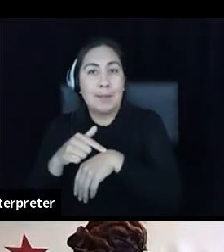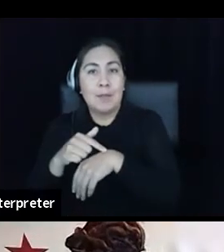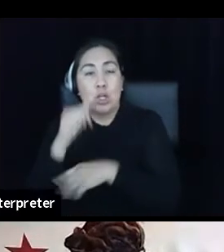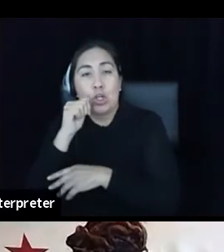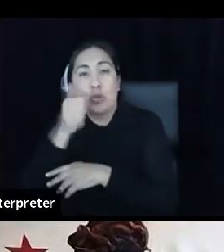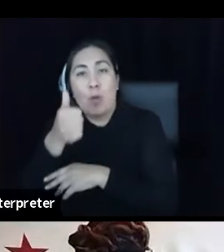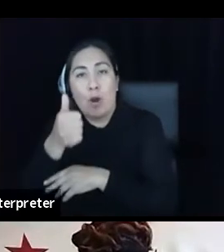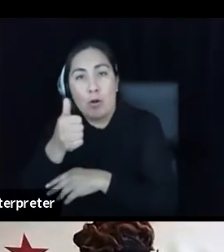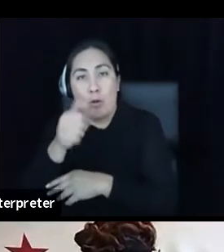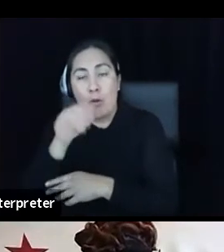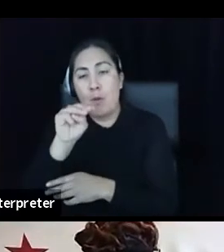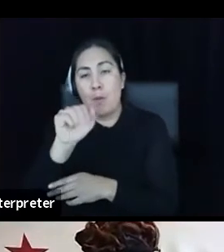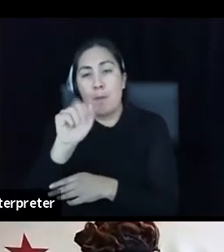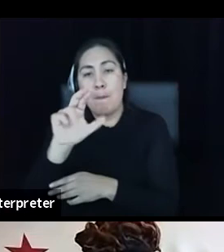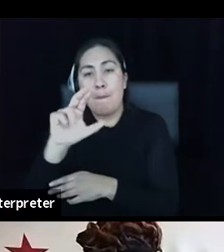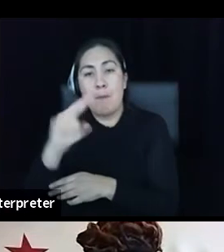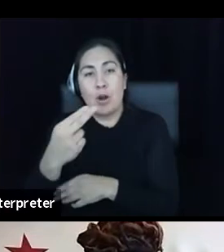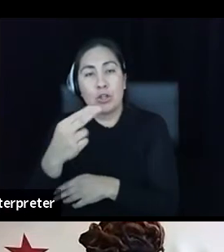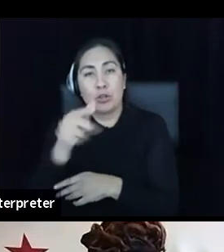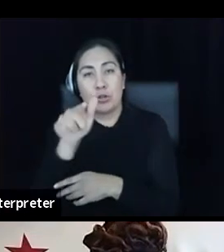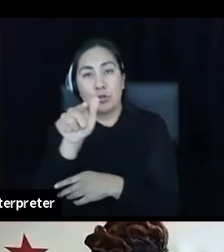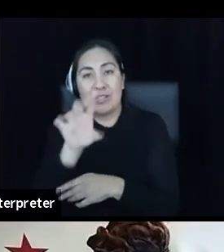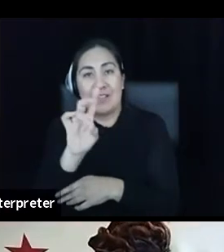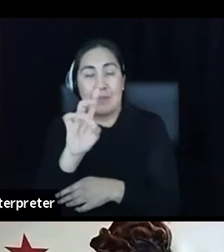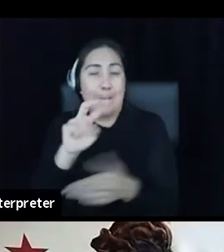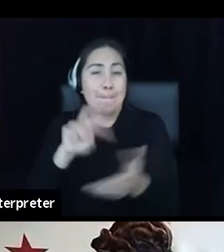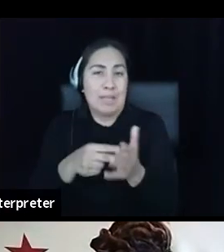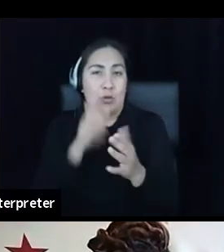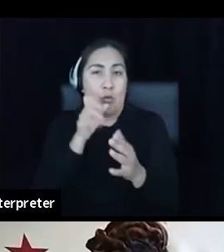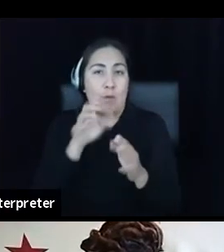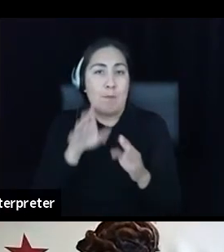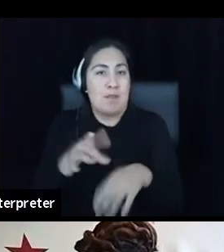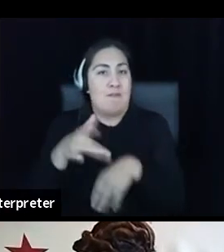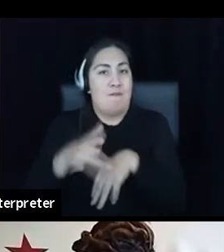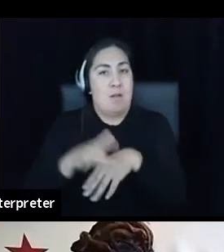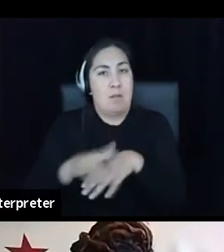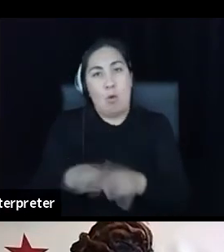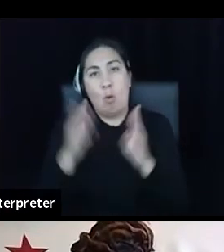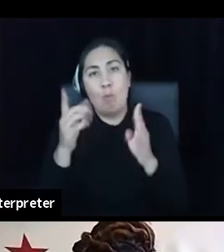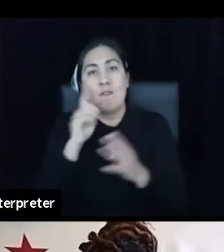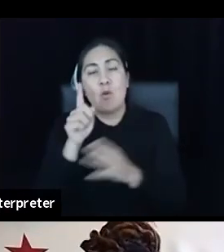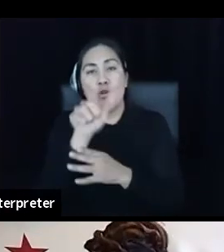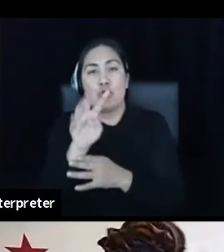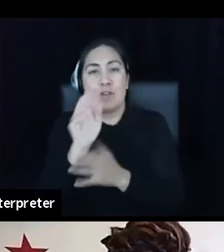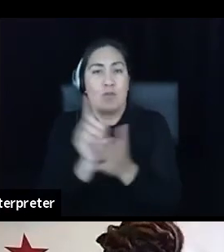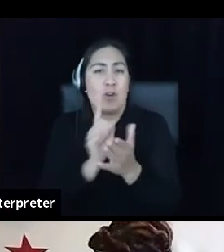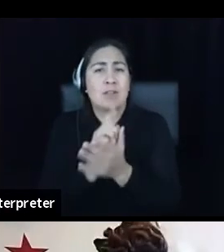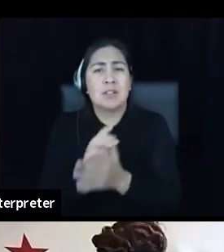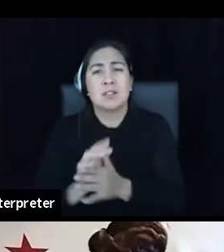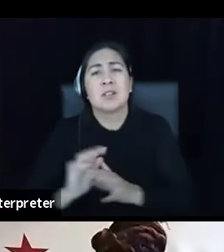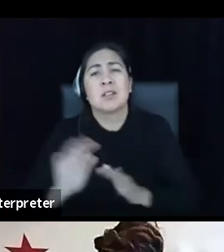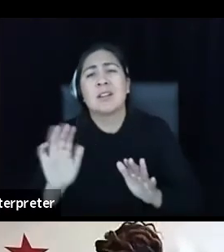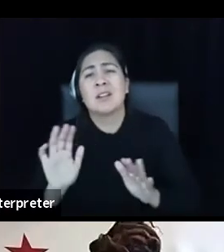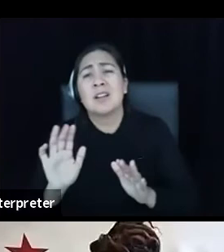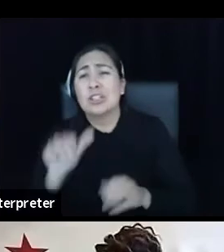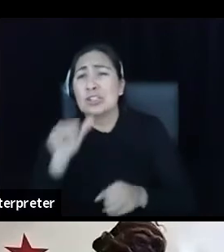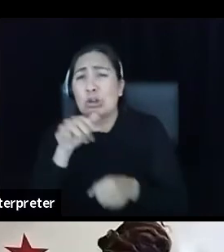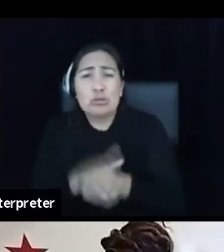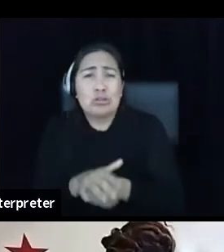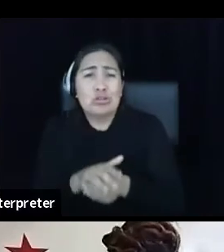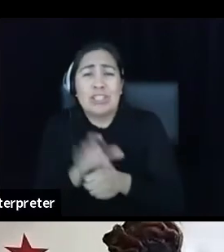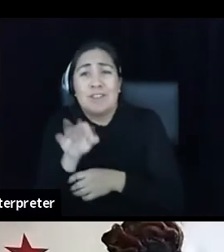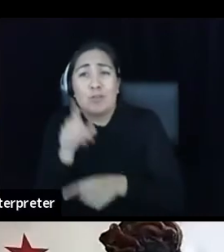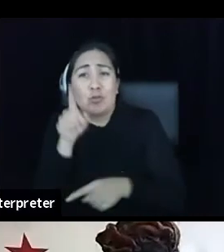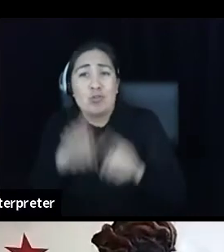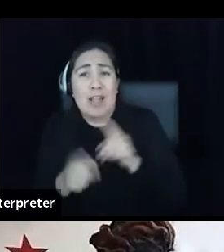will be open for 24 hours. And don't stress if you can't give. We are all in this